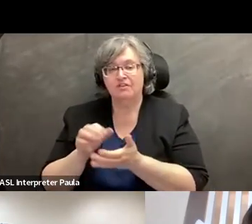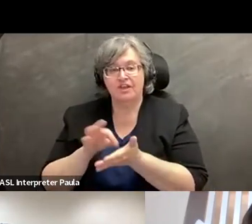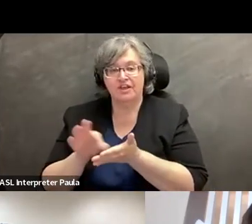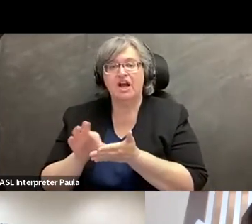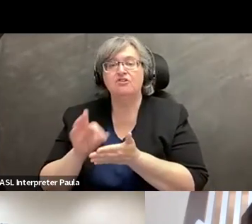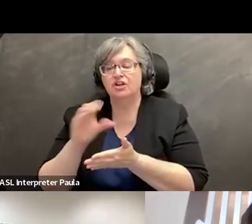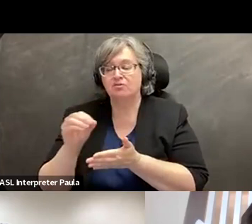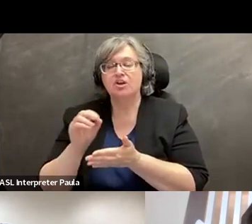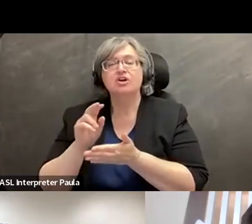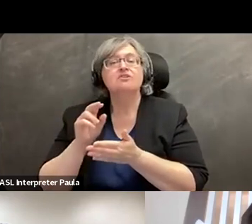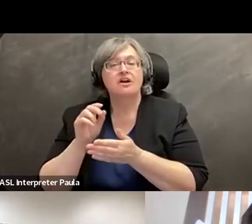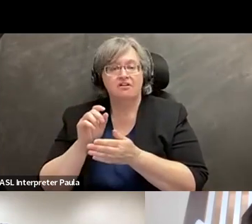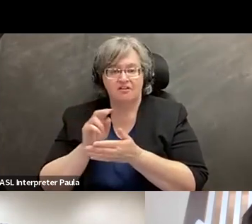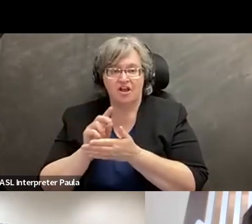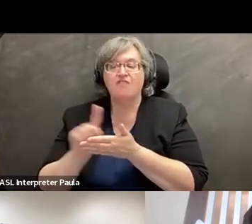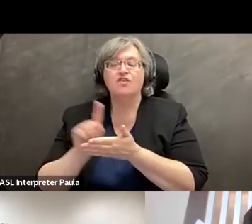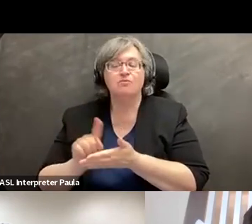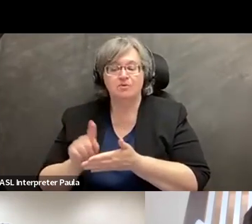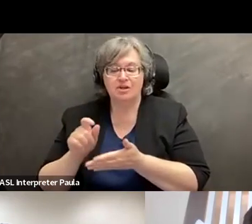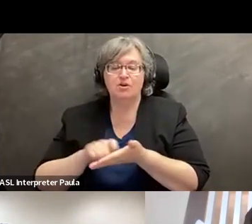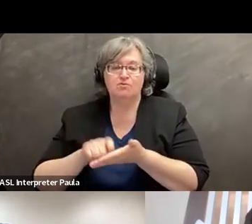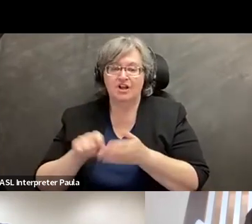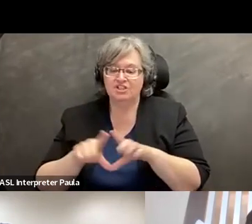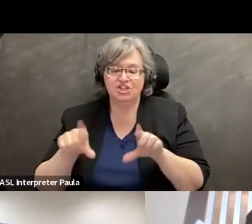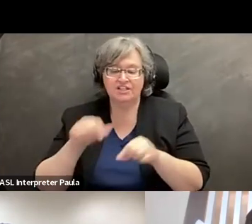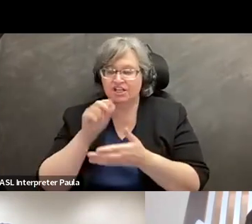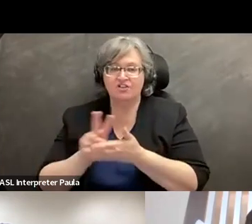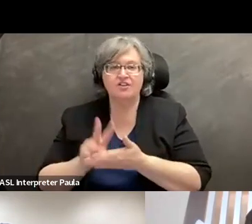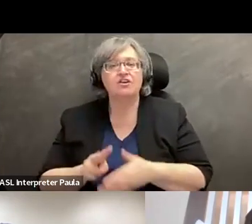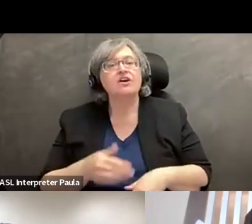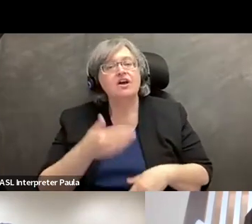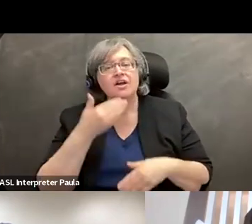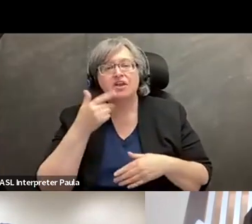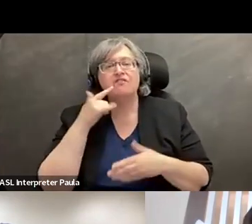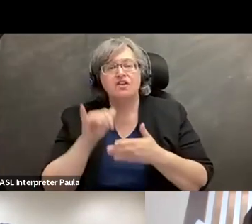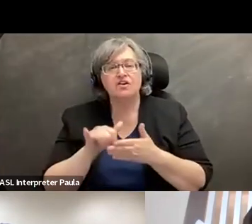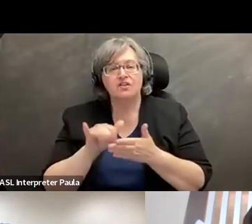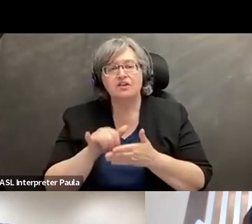cut checks every week instead of every 2 weeks. Thank you for that, Amanda. I think